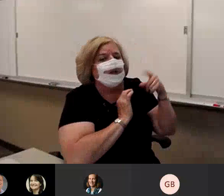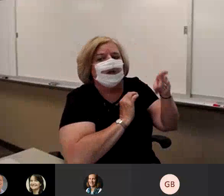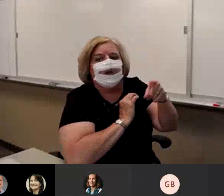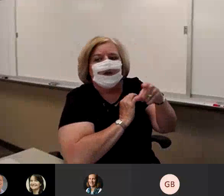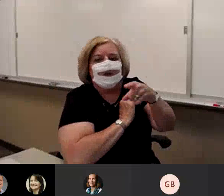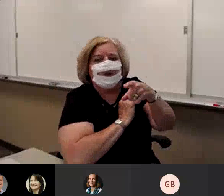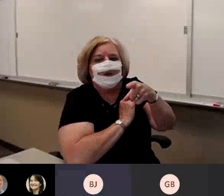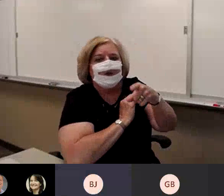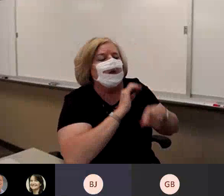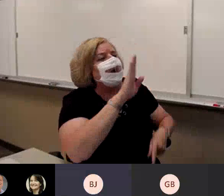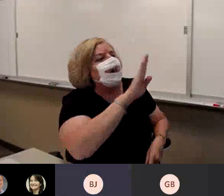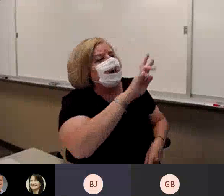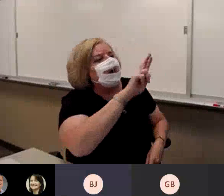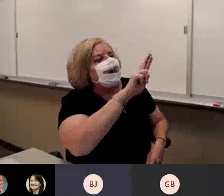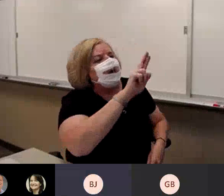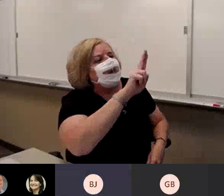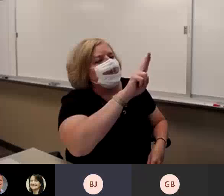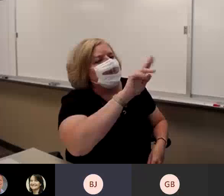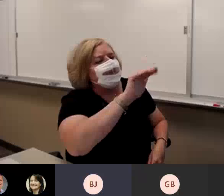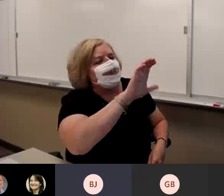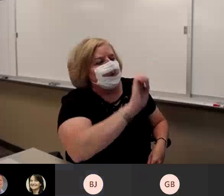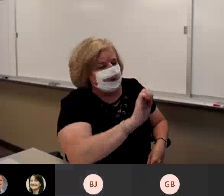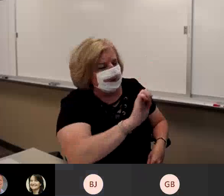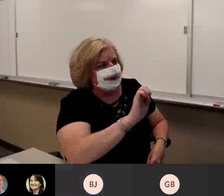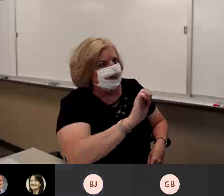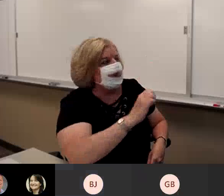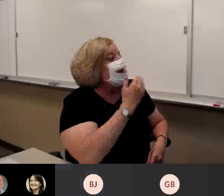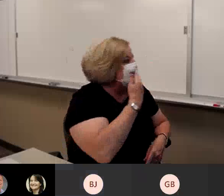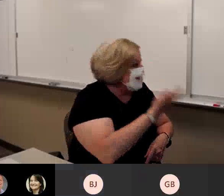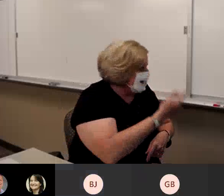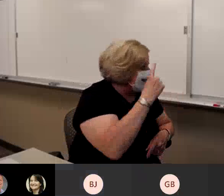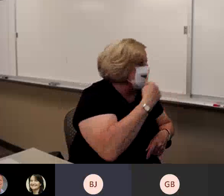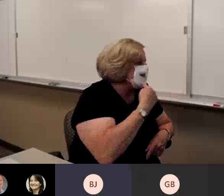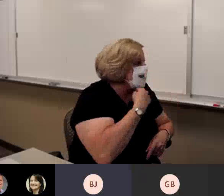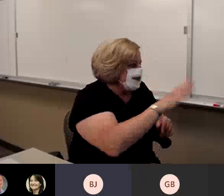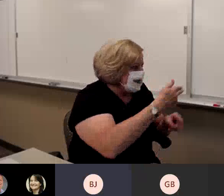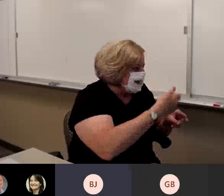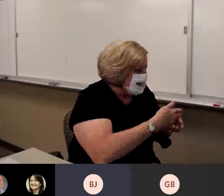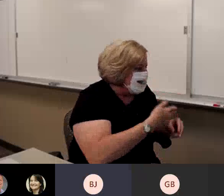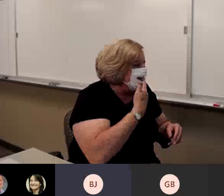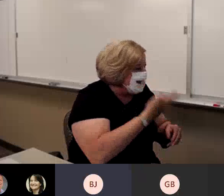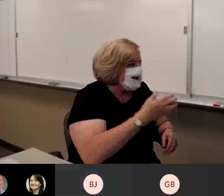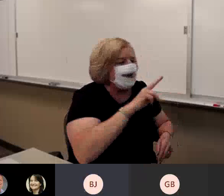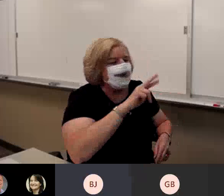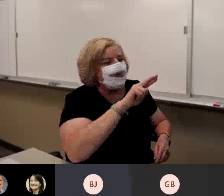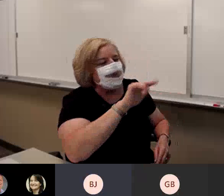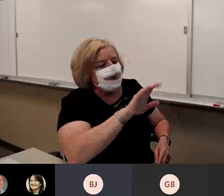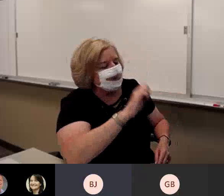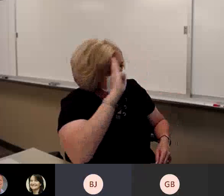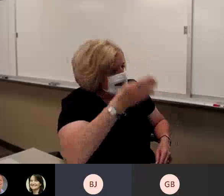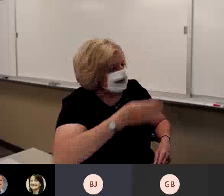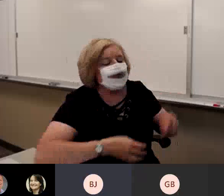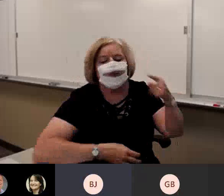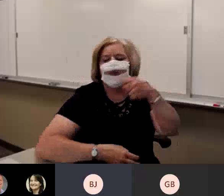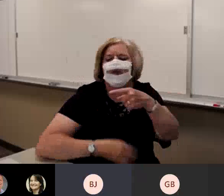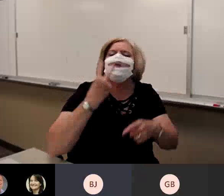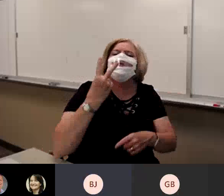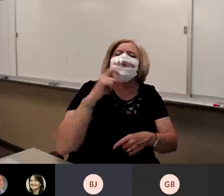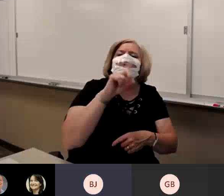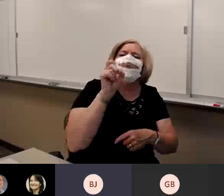Yes, this is Bruce. Thanks. Thank you guys for saying who you are, too. Yeah. Hi, Bruce. I've got two